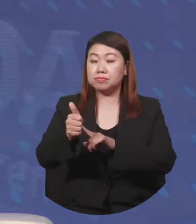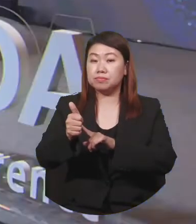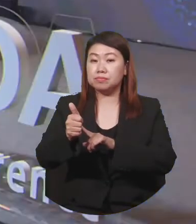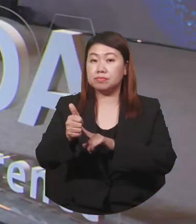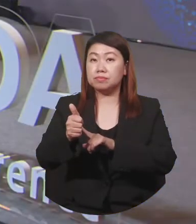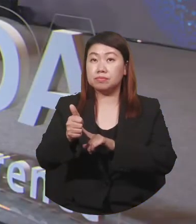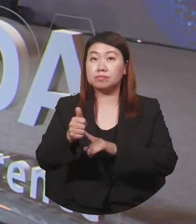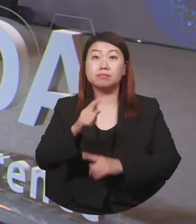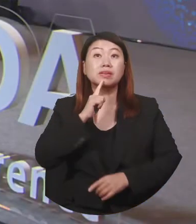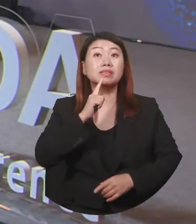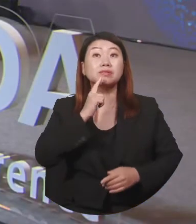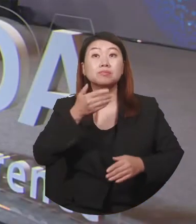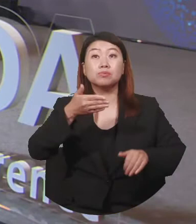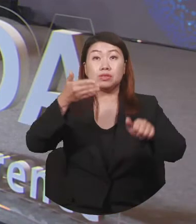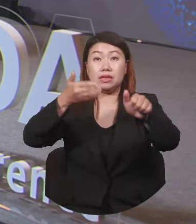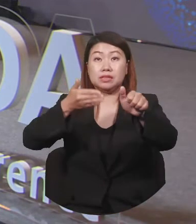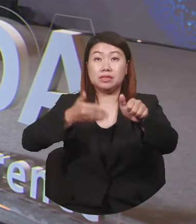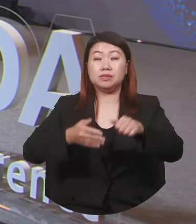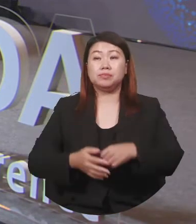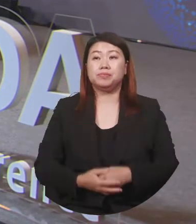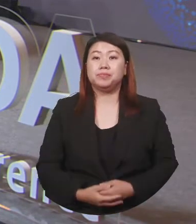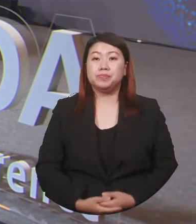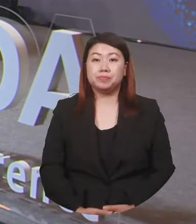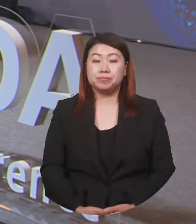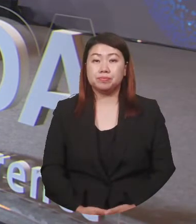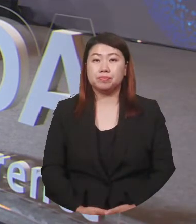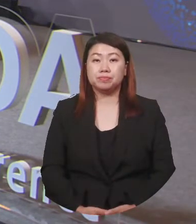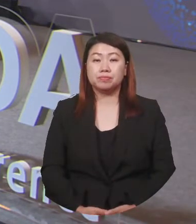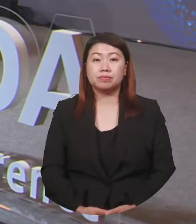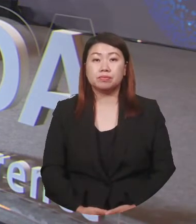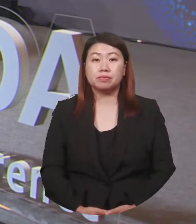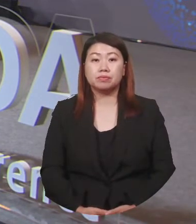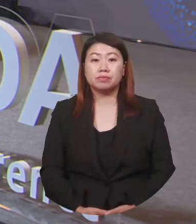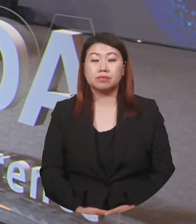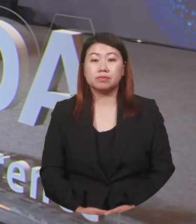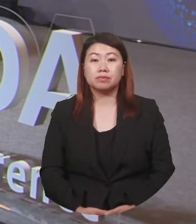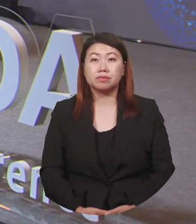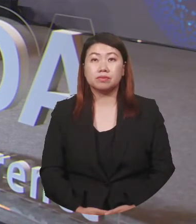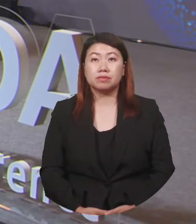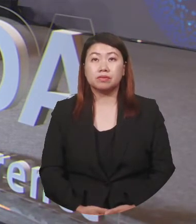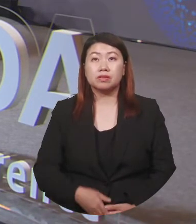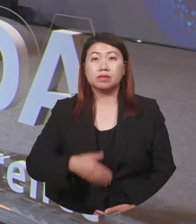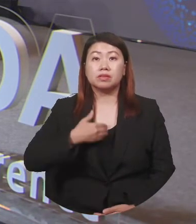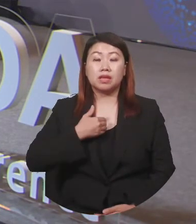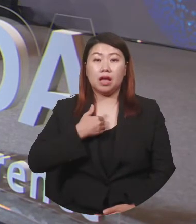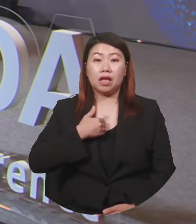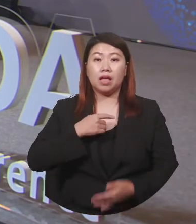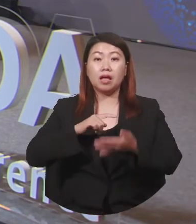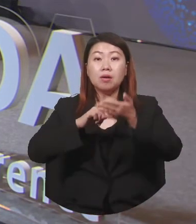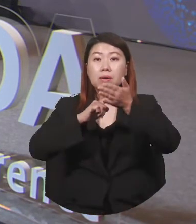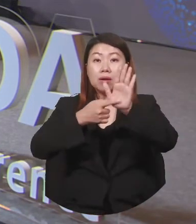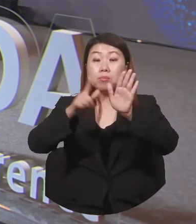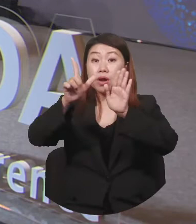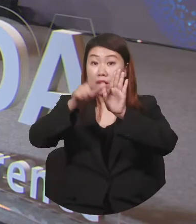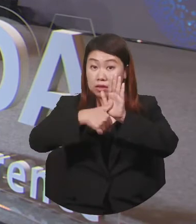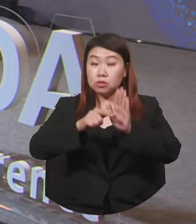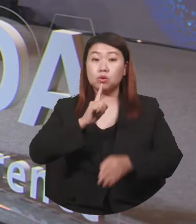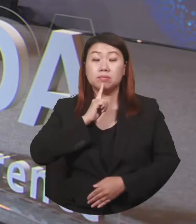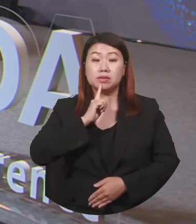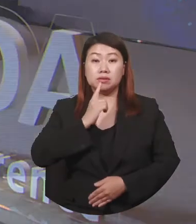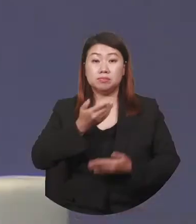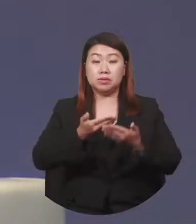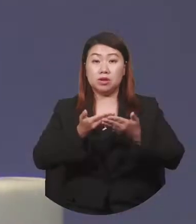I think, as I mentioned in our presentation, actually, when we promote the partnership, global